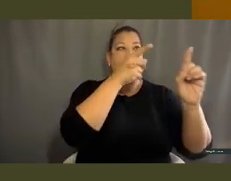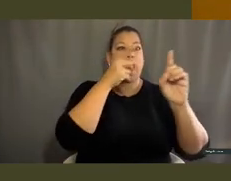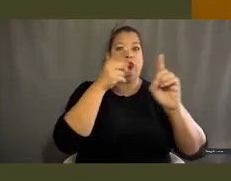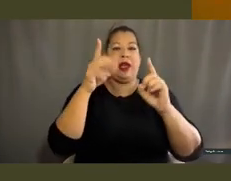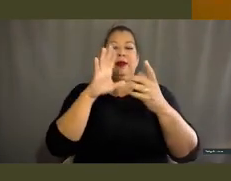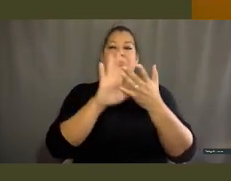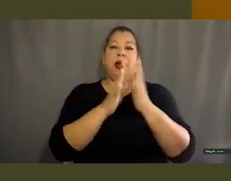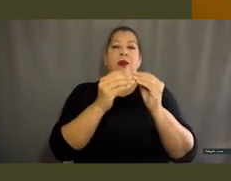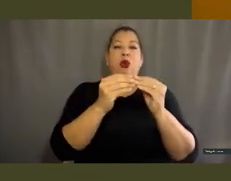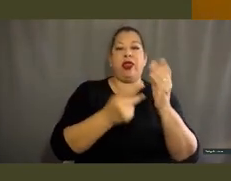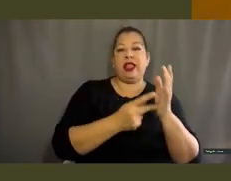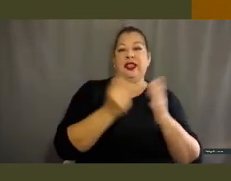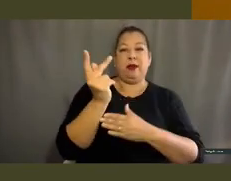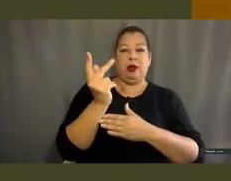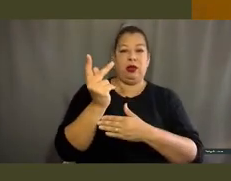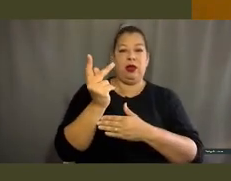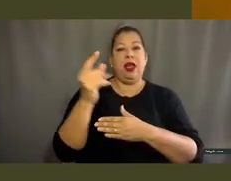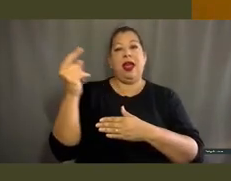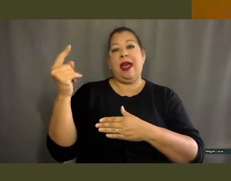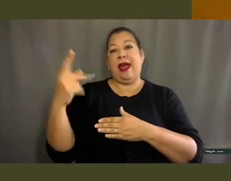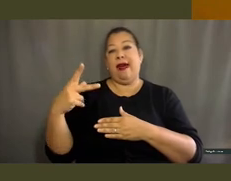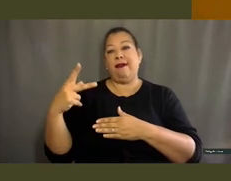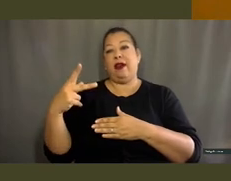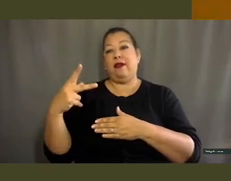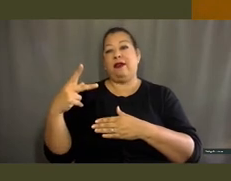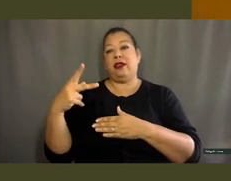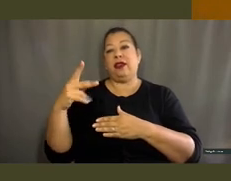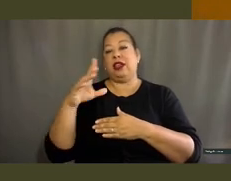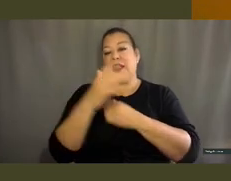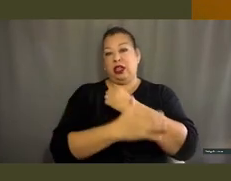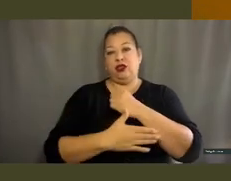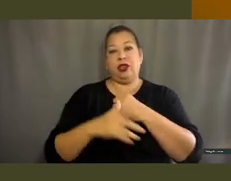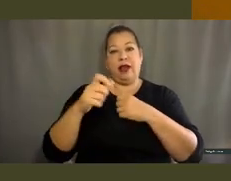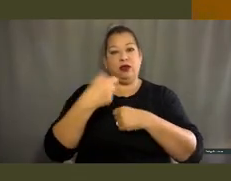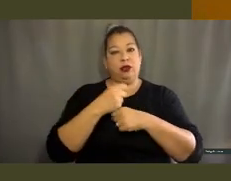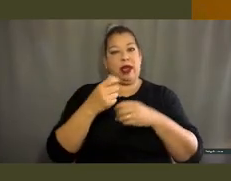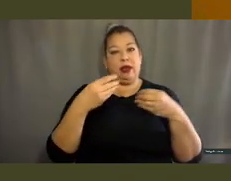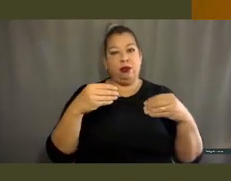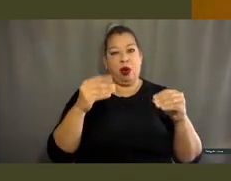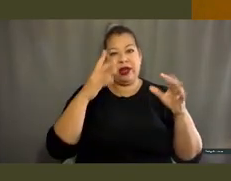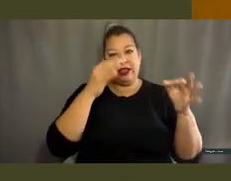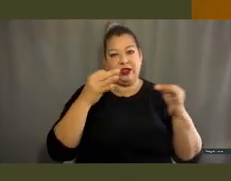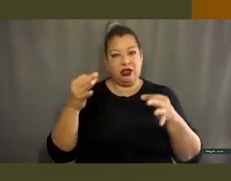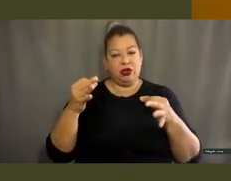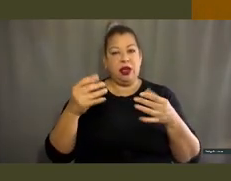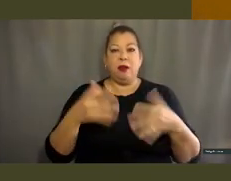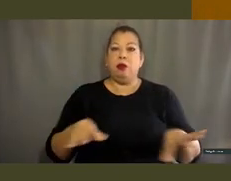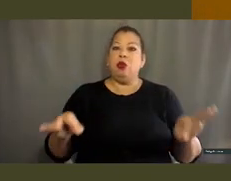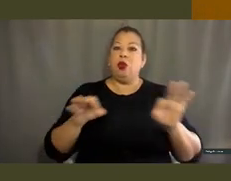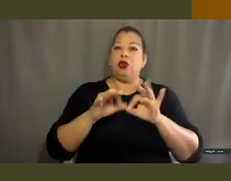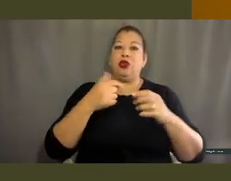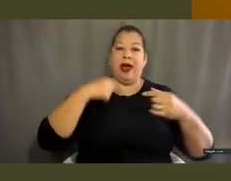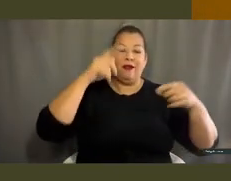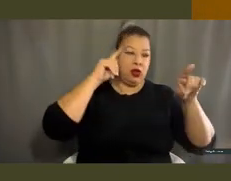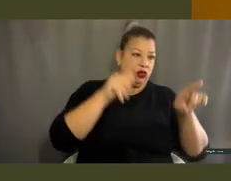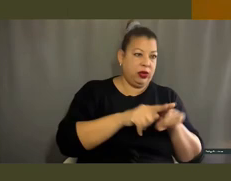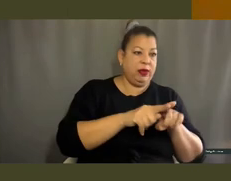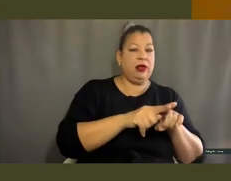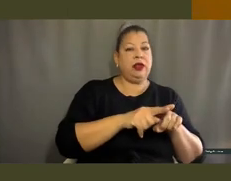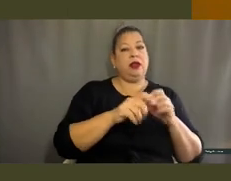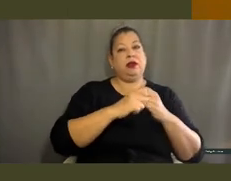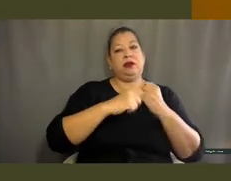countries who are looking to market mechanisms. So I think it is important that we did get agreement finally. It's been an issue that's been dragging on now for